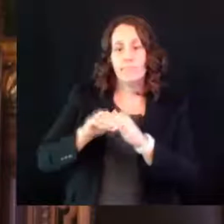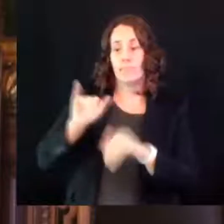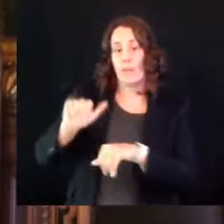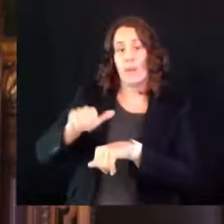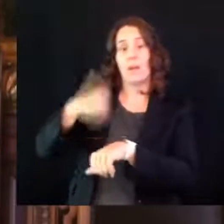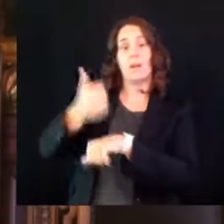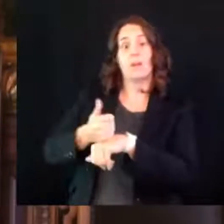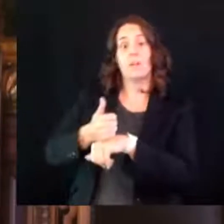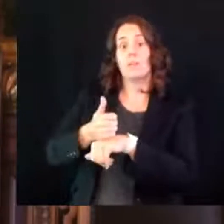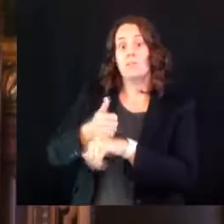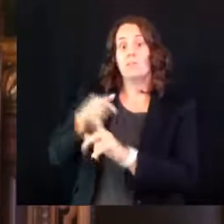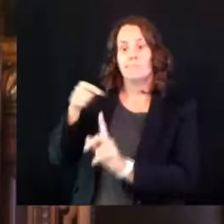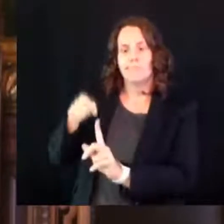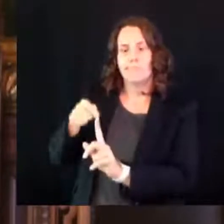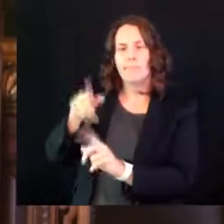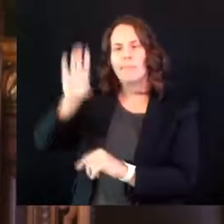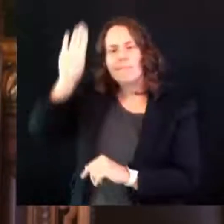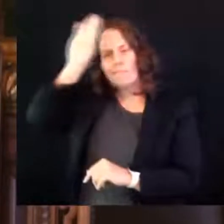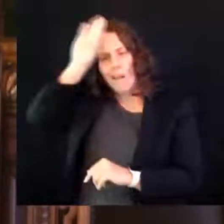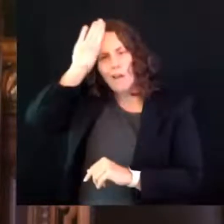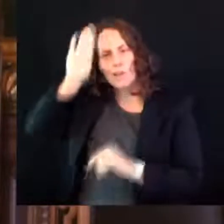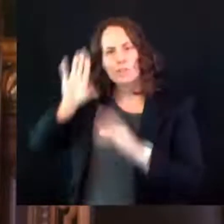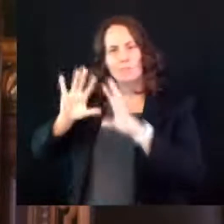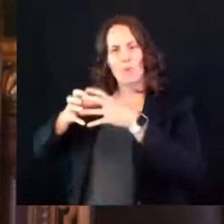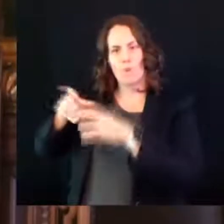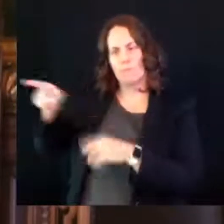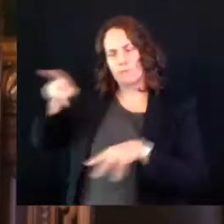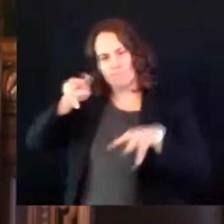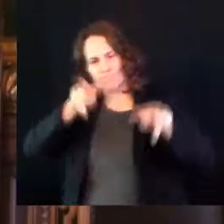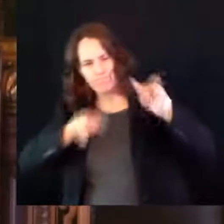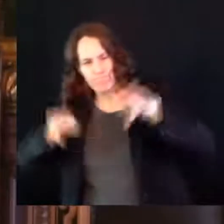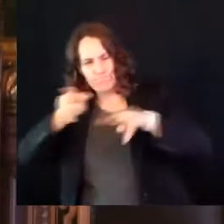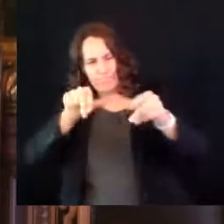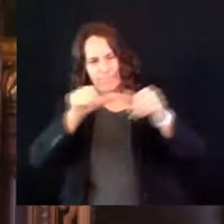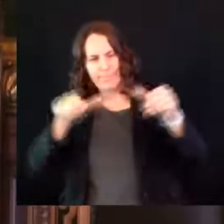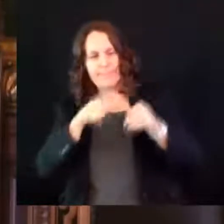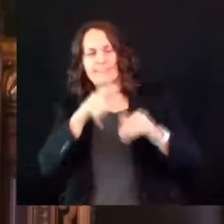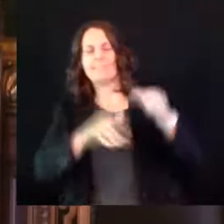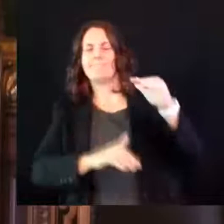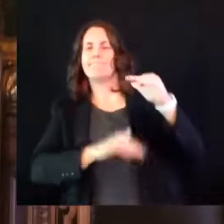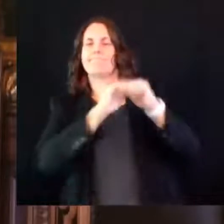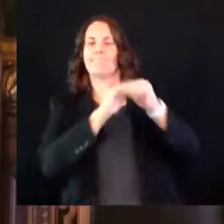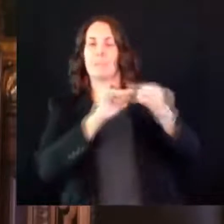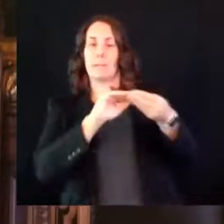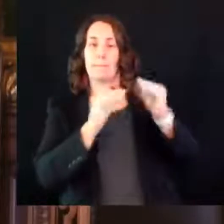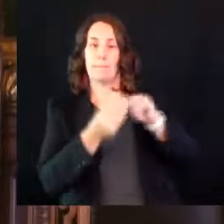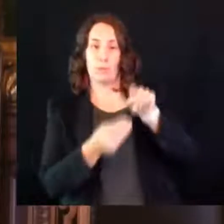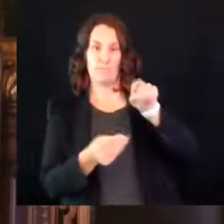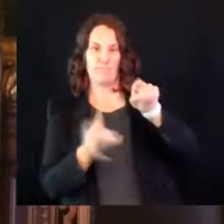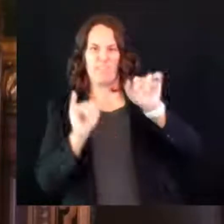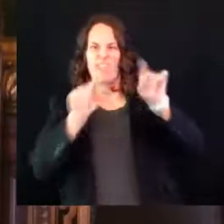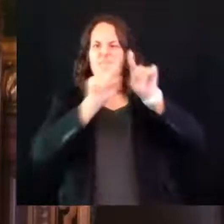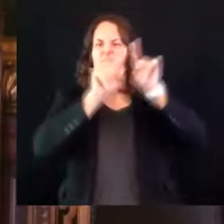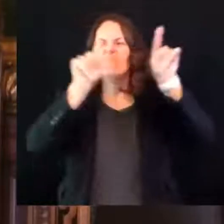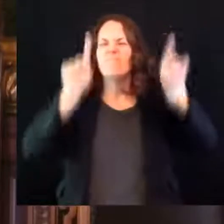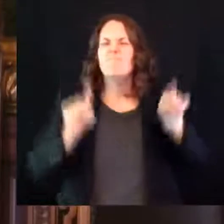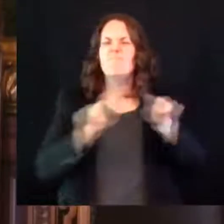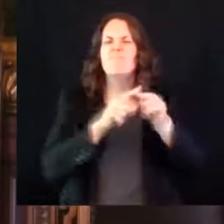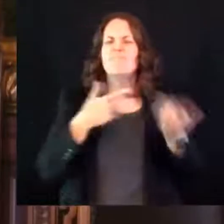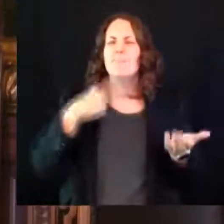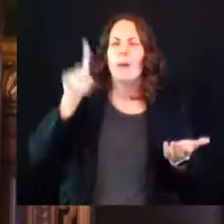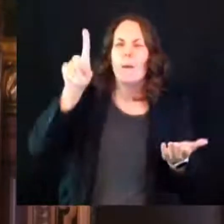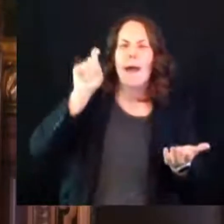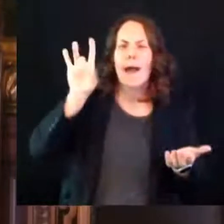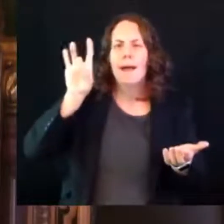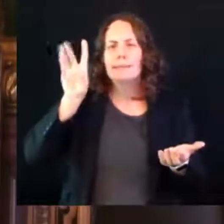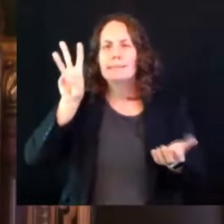limited to 250. And so that's the number, that's how it's determined. These are numbers, capacity limits are already determined across the state. That's why we